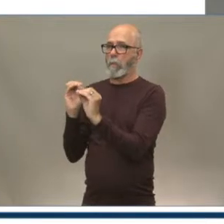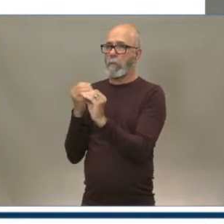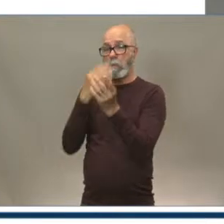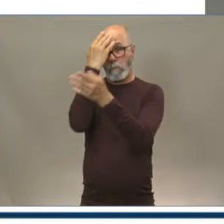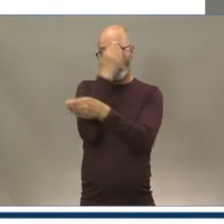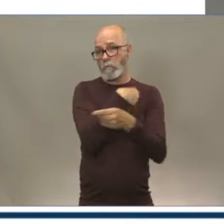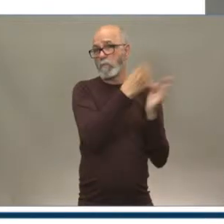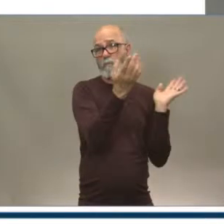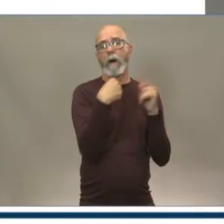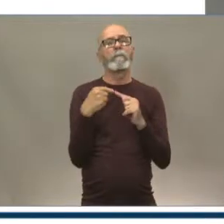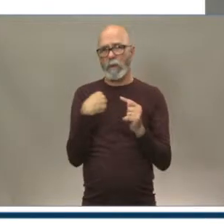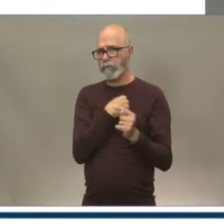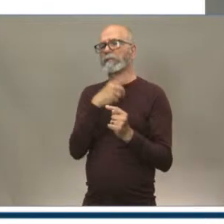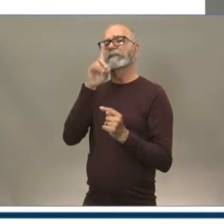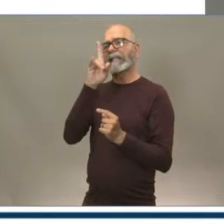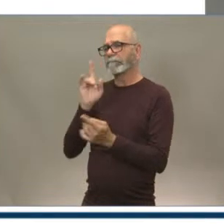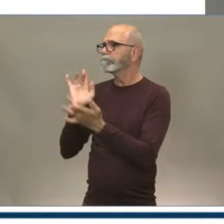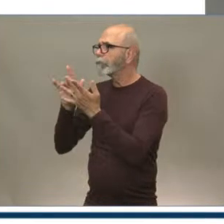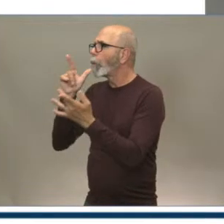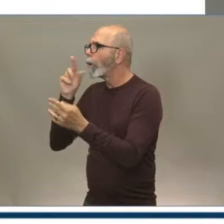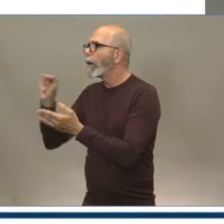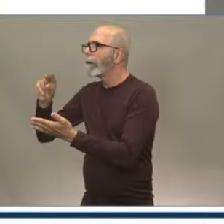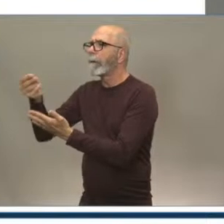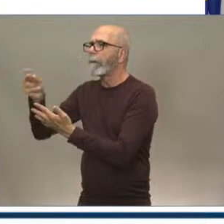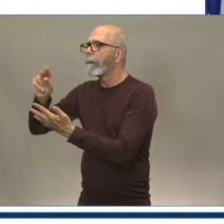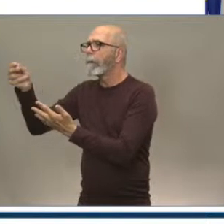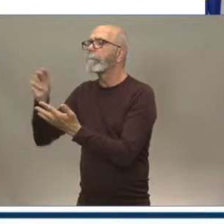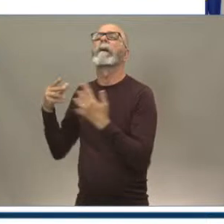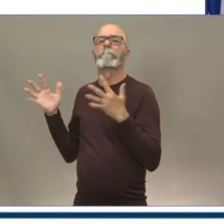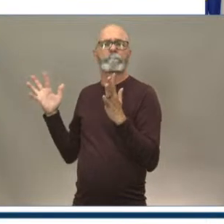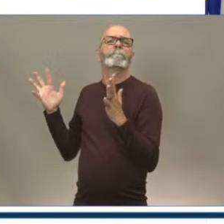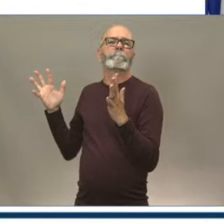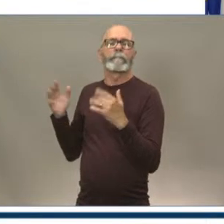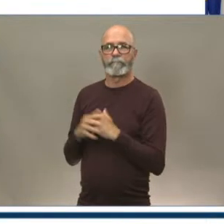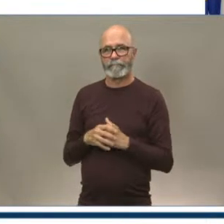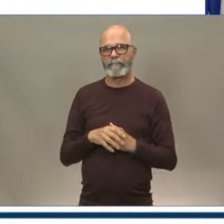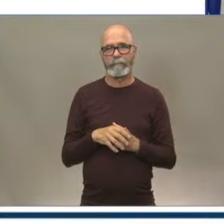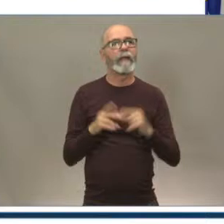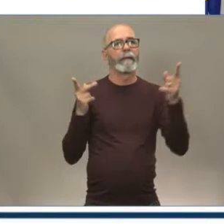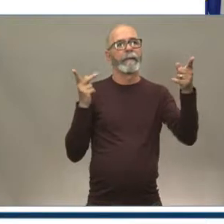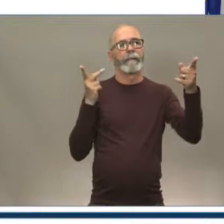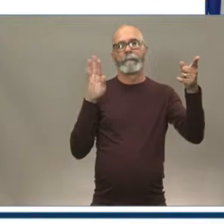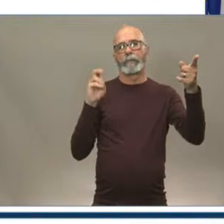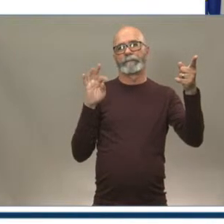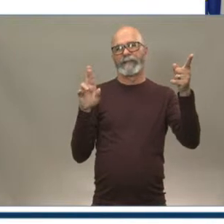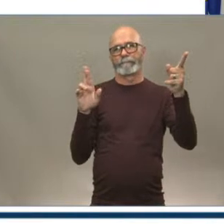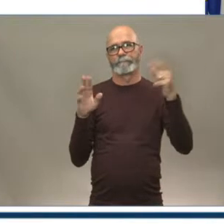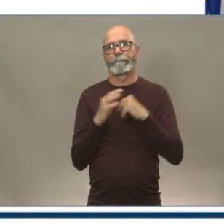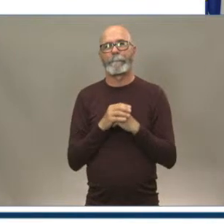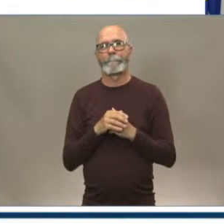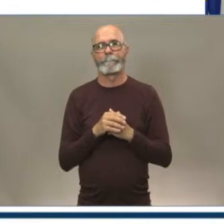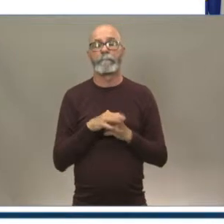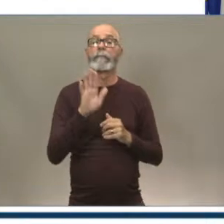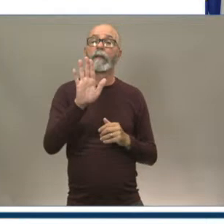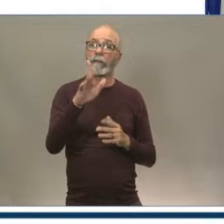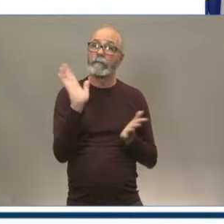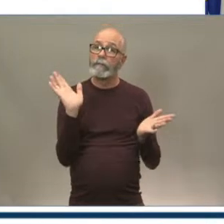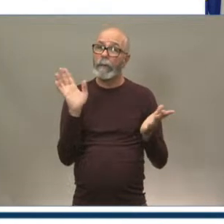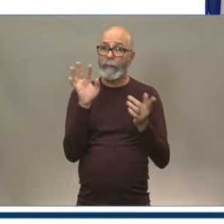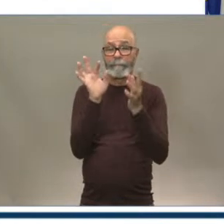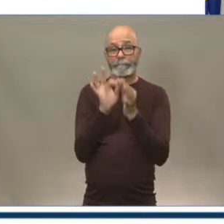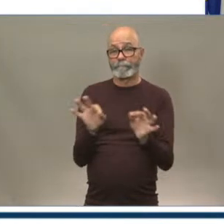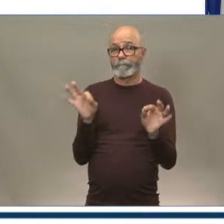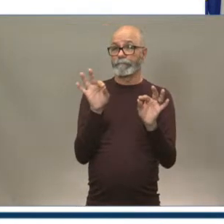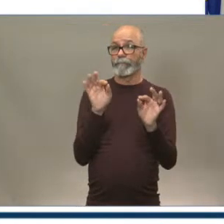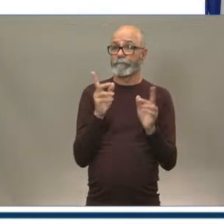contacting contacts directly. I just want to add to that. The message is always the same, that we need to pretend like COVID's in your